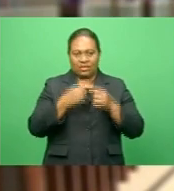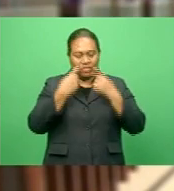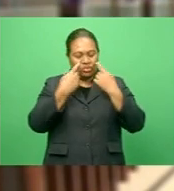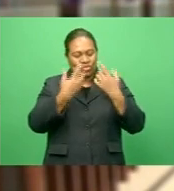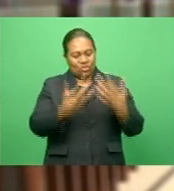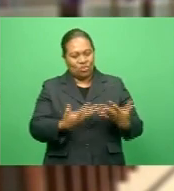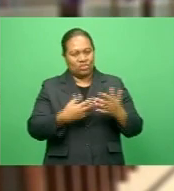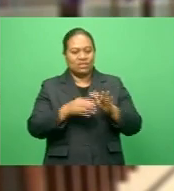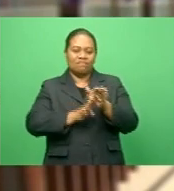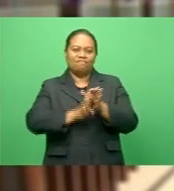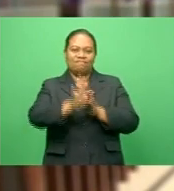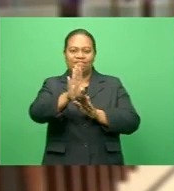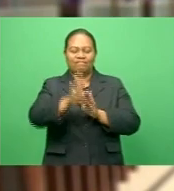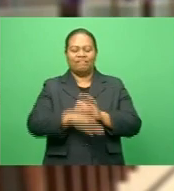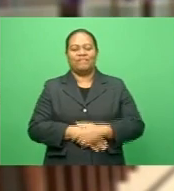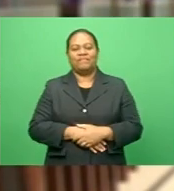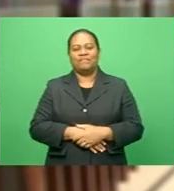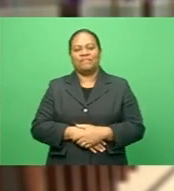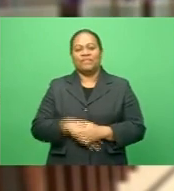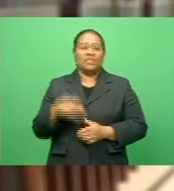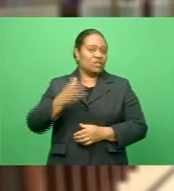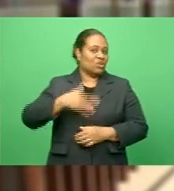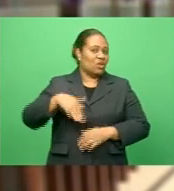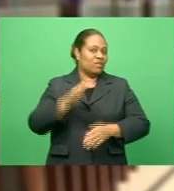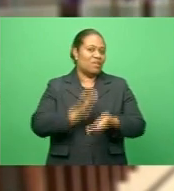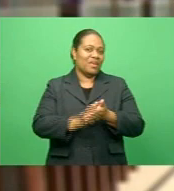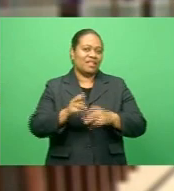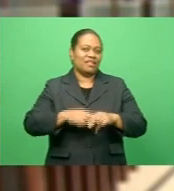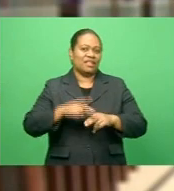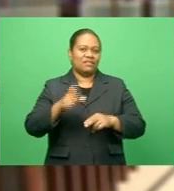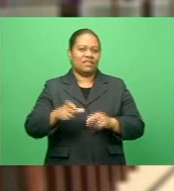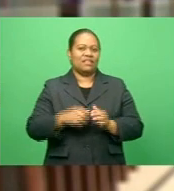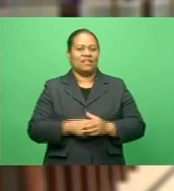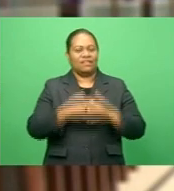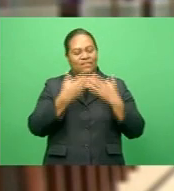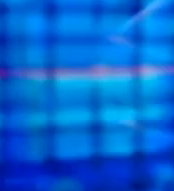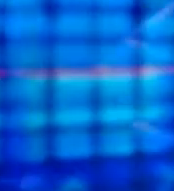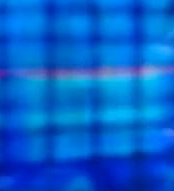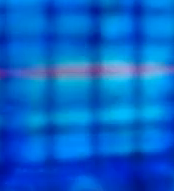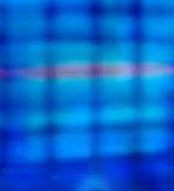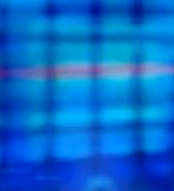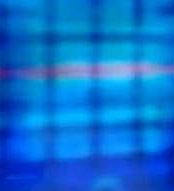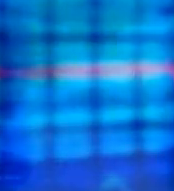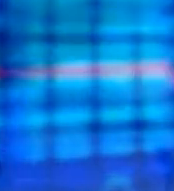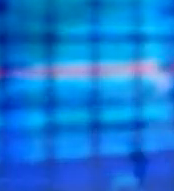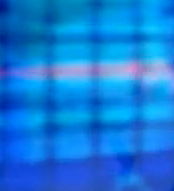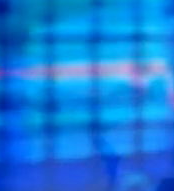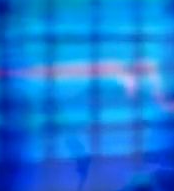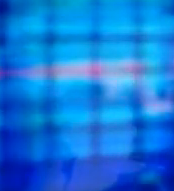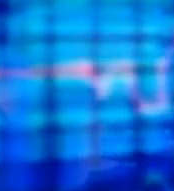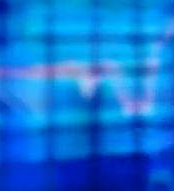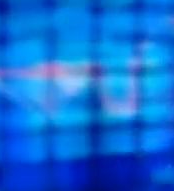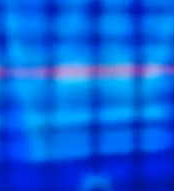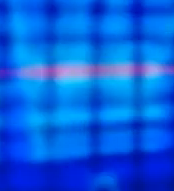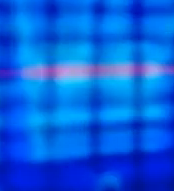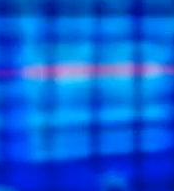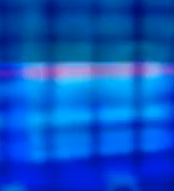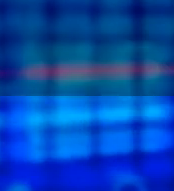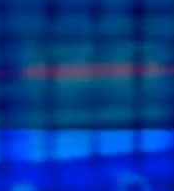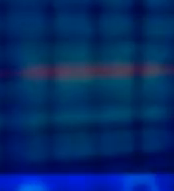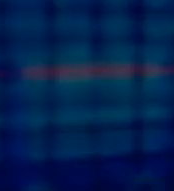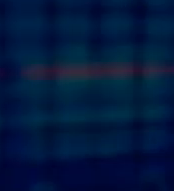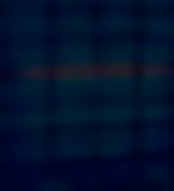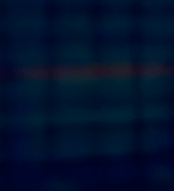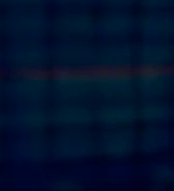showing increases. That's all for now from HFC Bank, Vinaka. Here are the local exchange rates